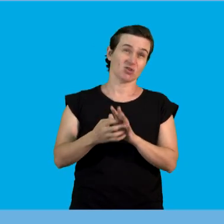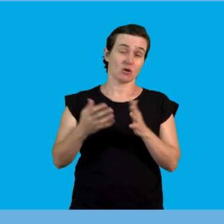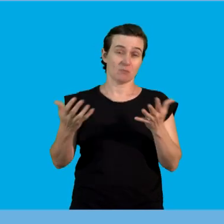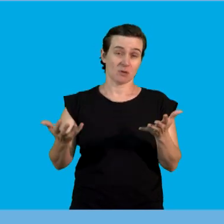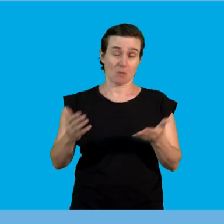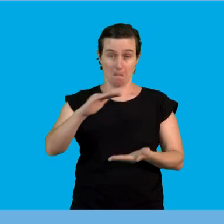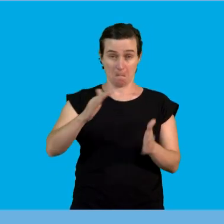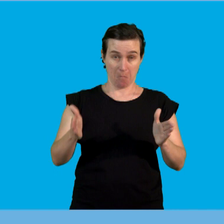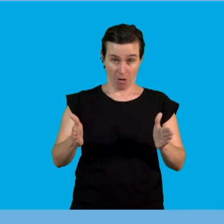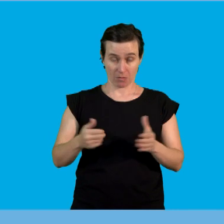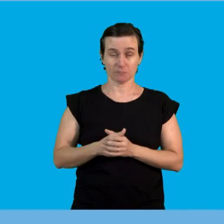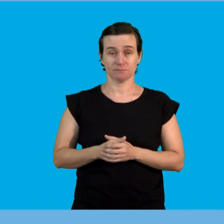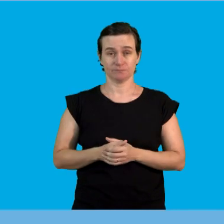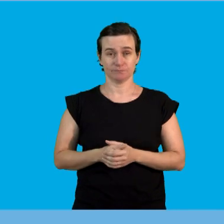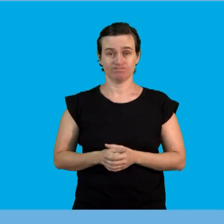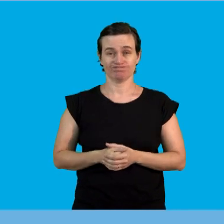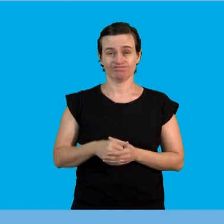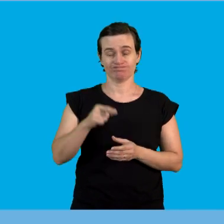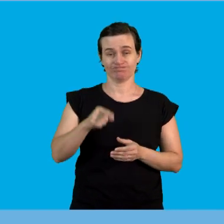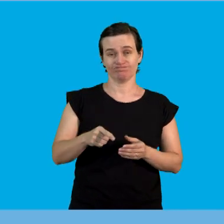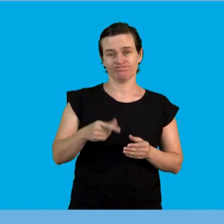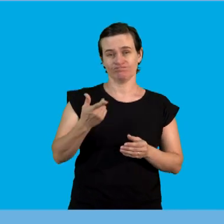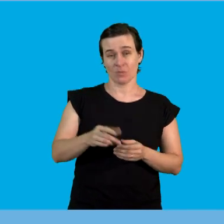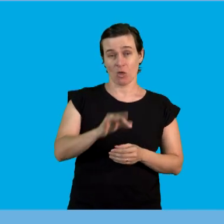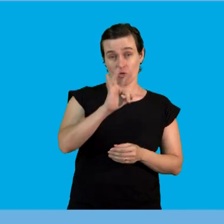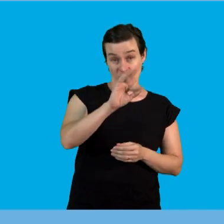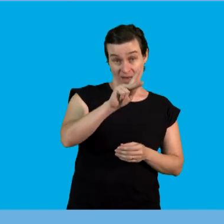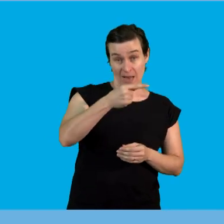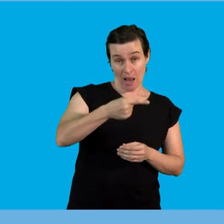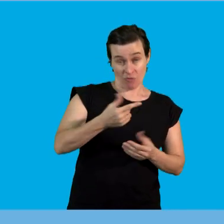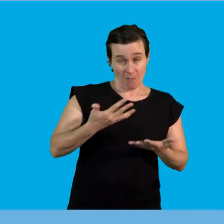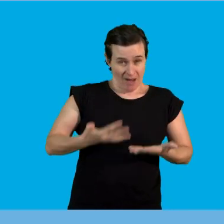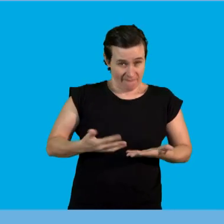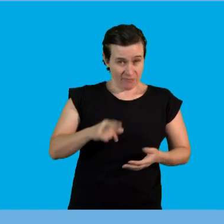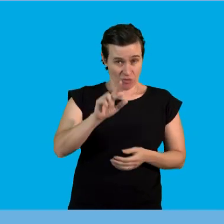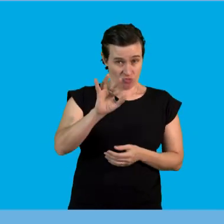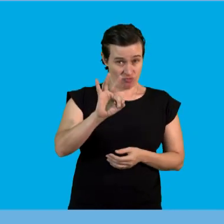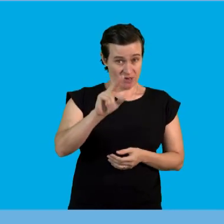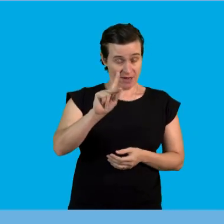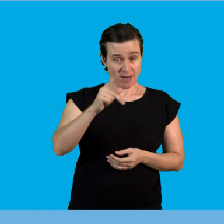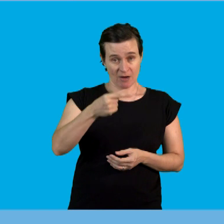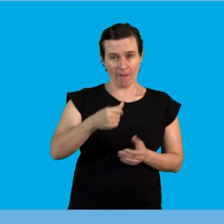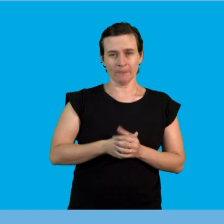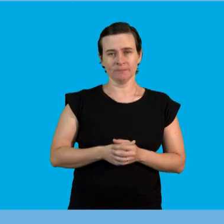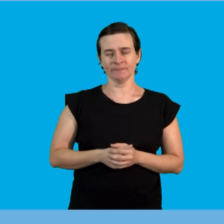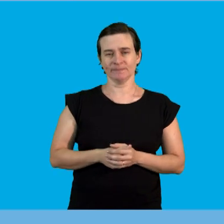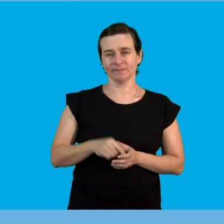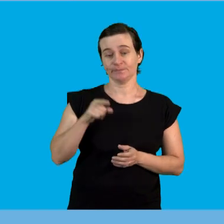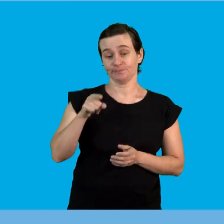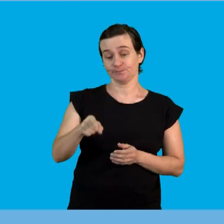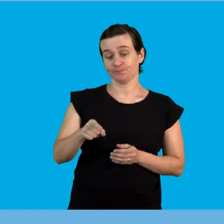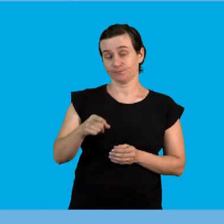that we have a block that has a mass of 3 kg. And on this block,